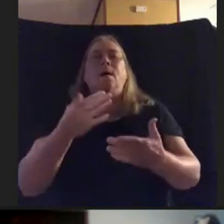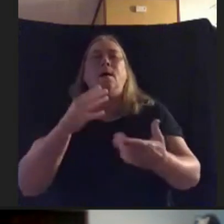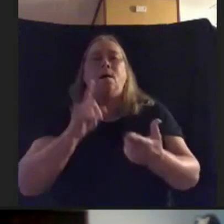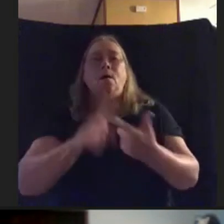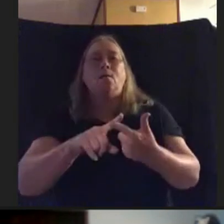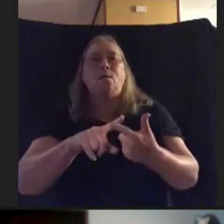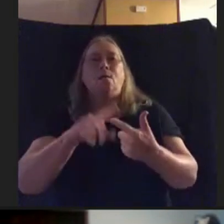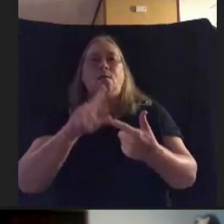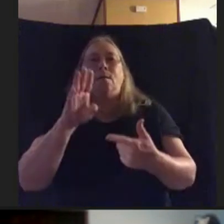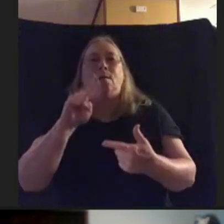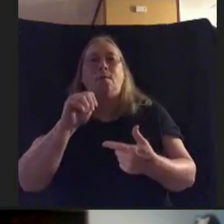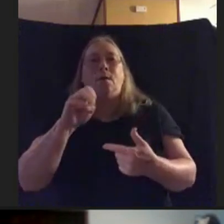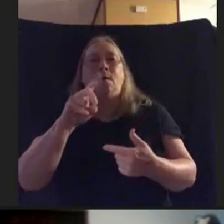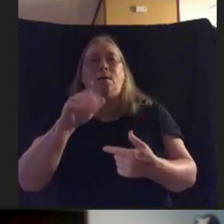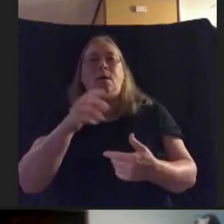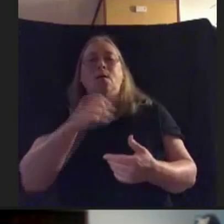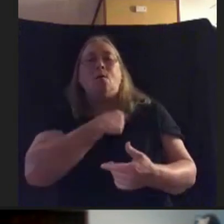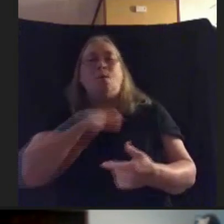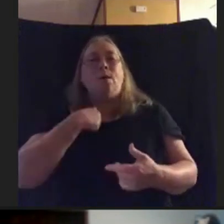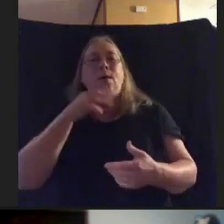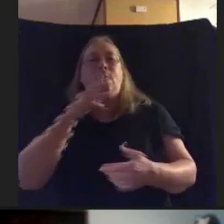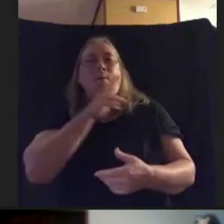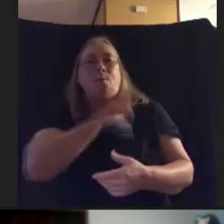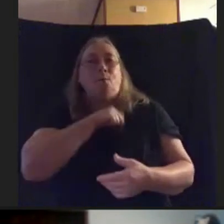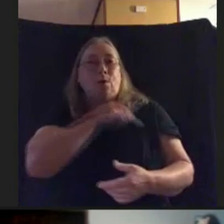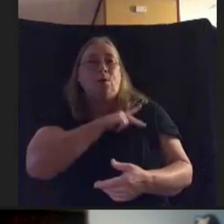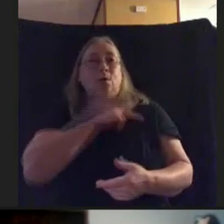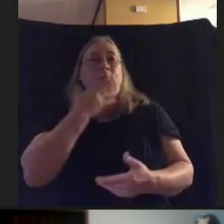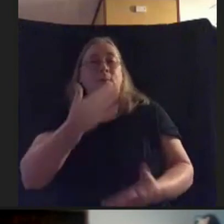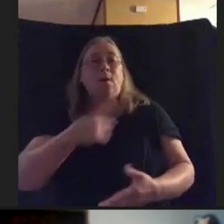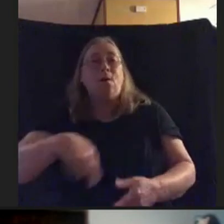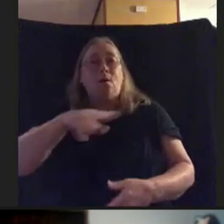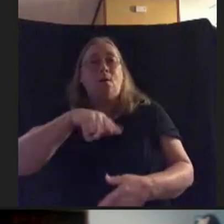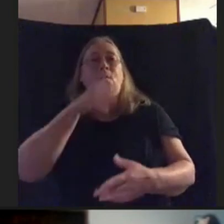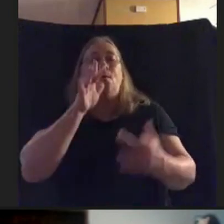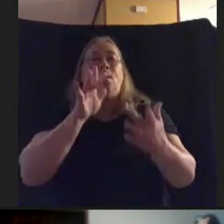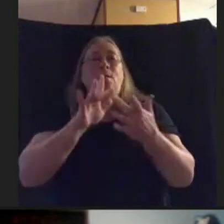appreciate you, and we'll be in touch soon. Have a great afternoon, everyone.